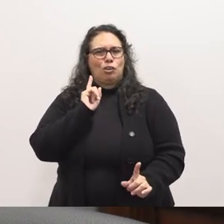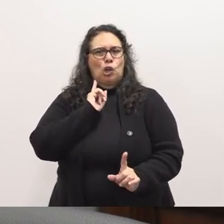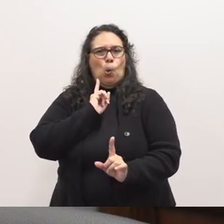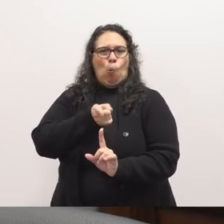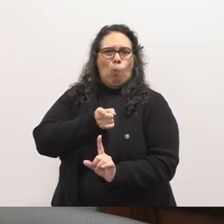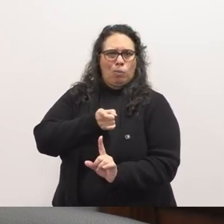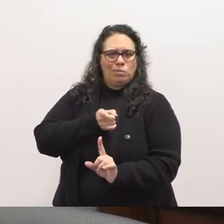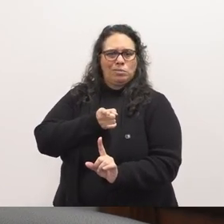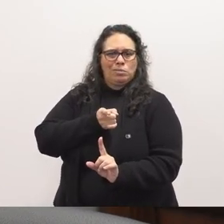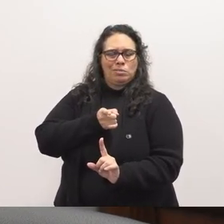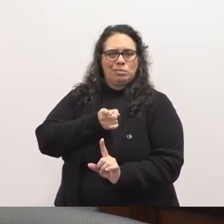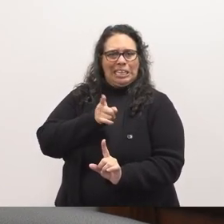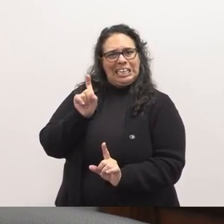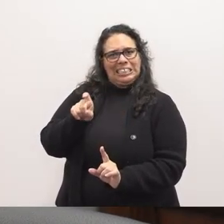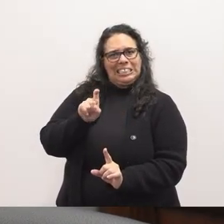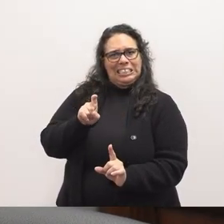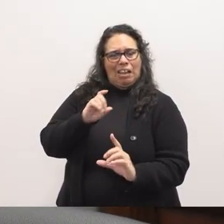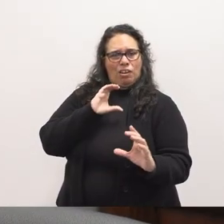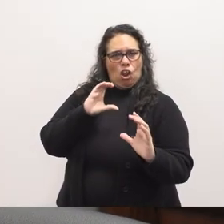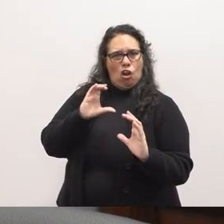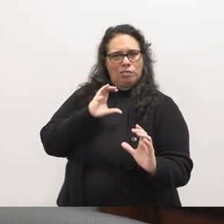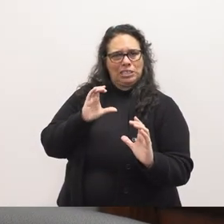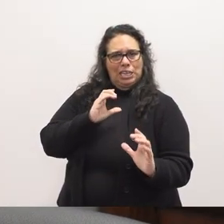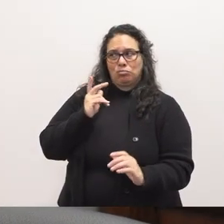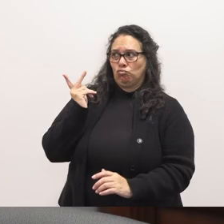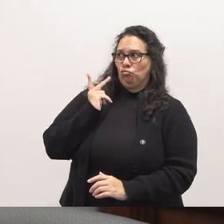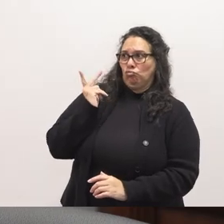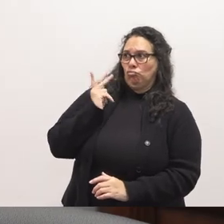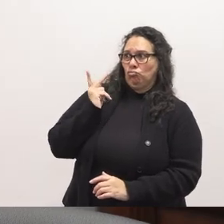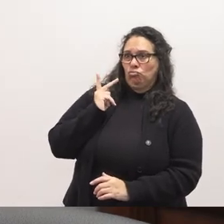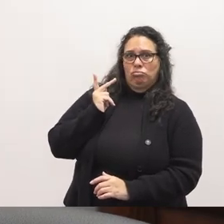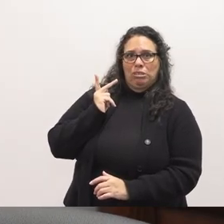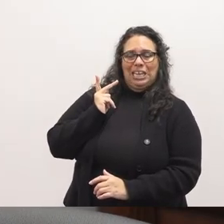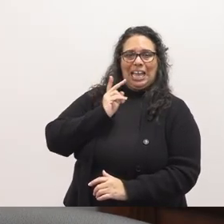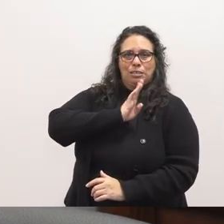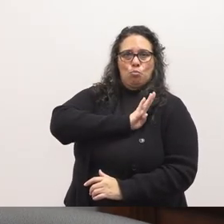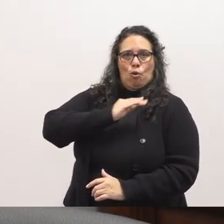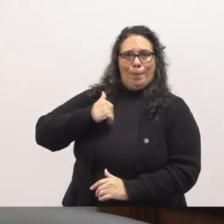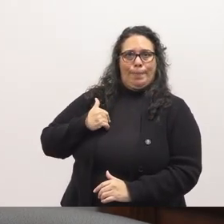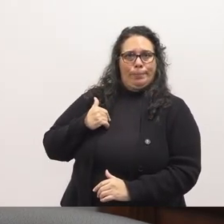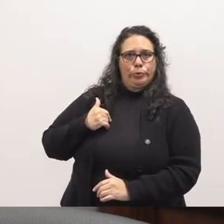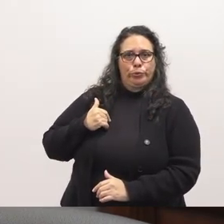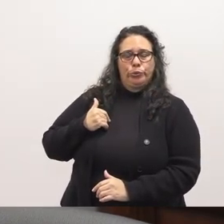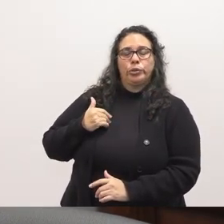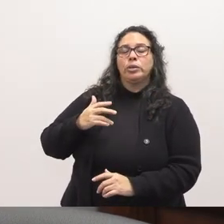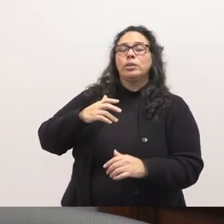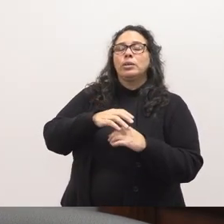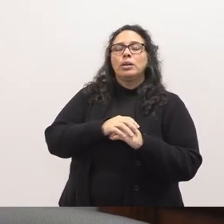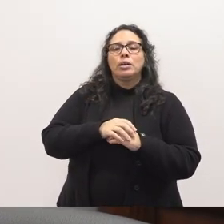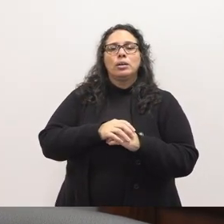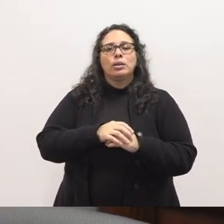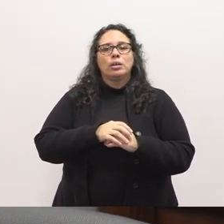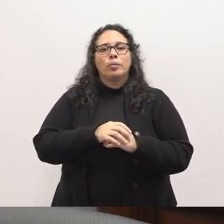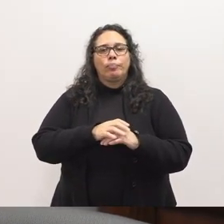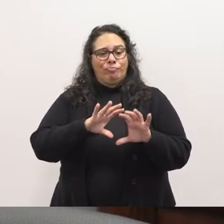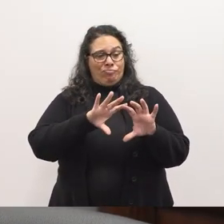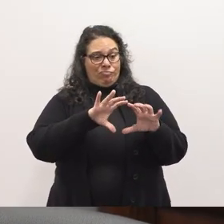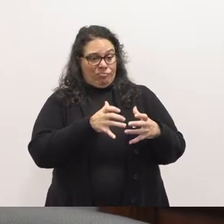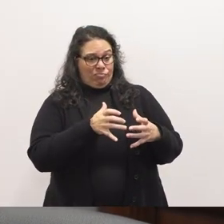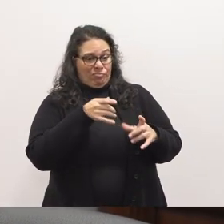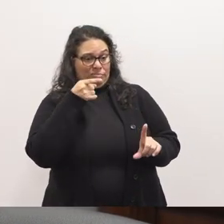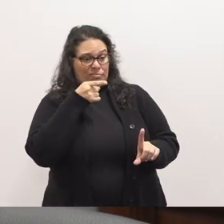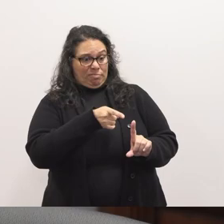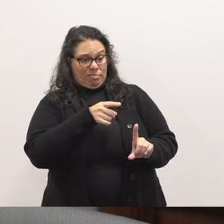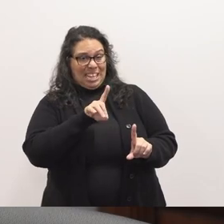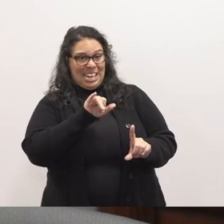necessary, conversations that we may need to have as school board members, because one data set alone may not paint